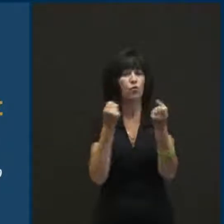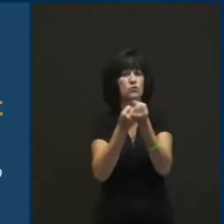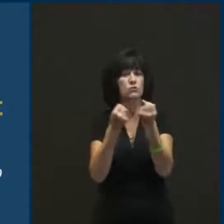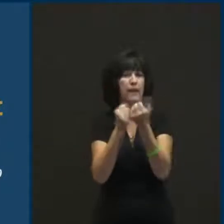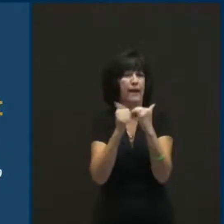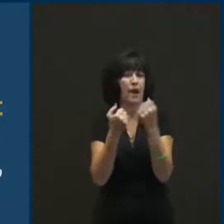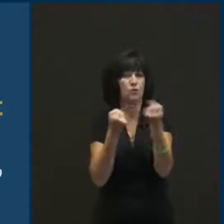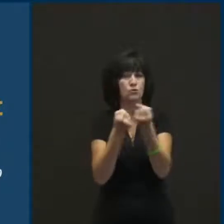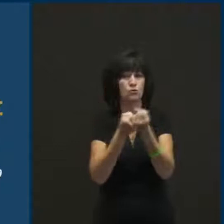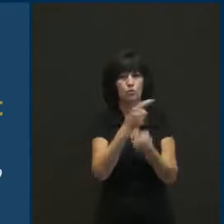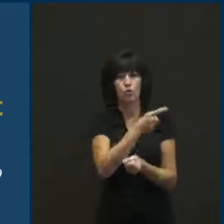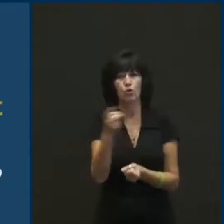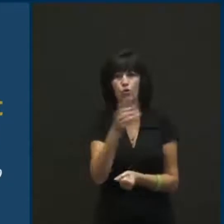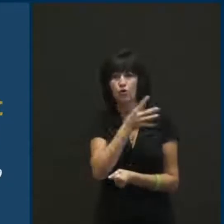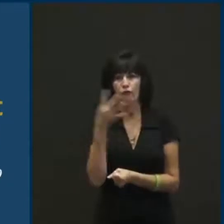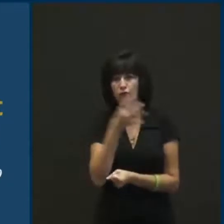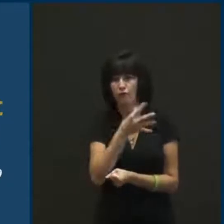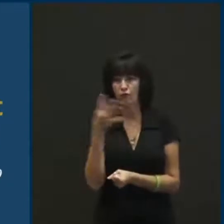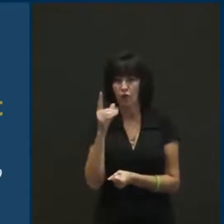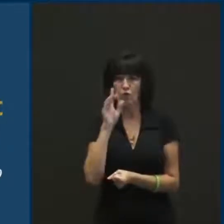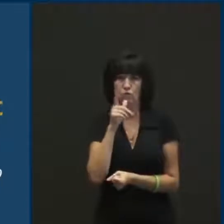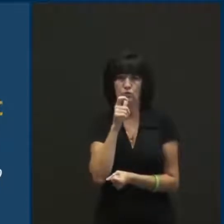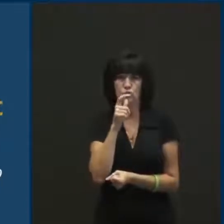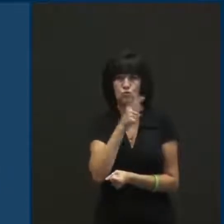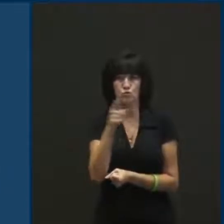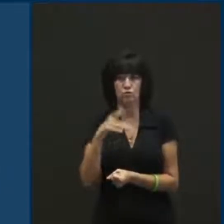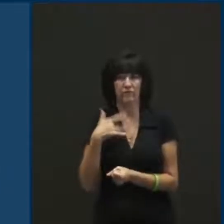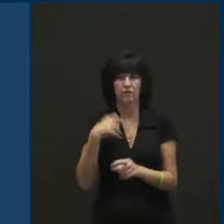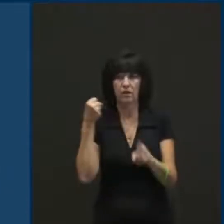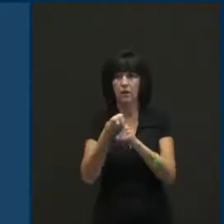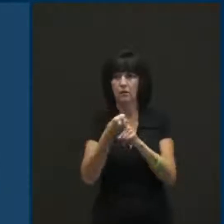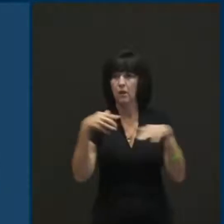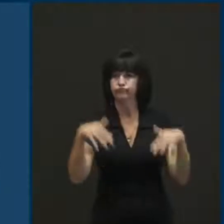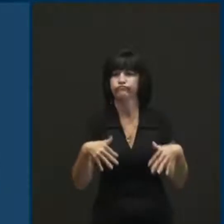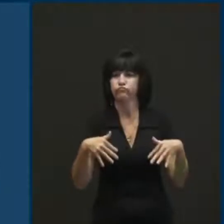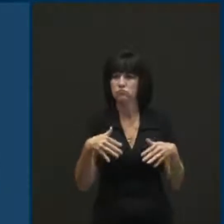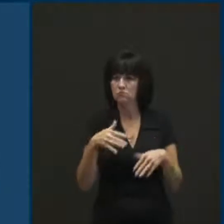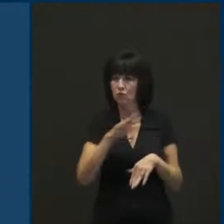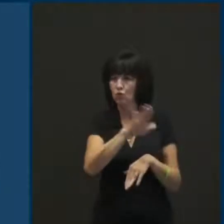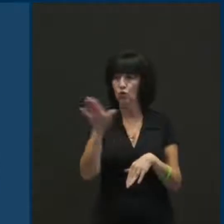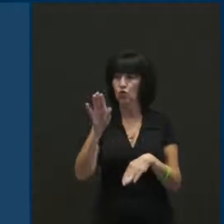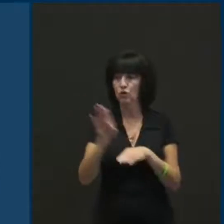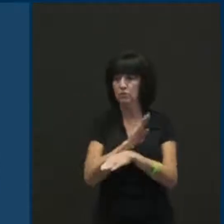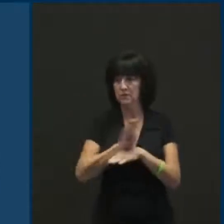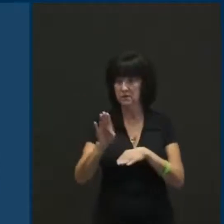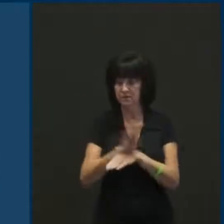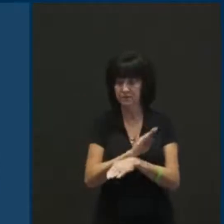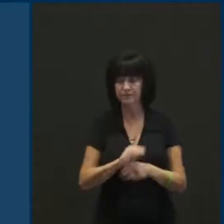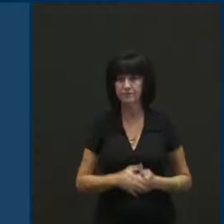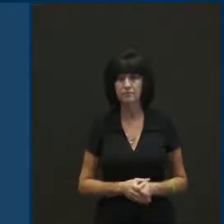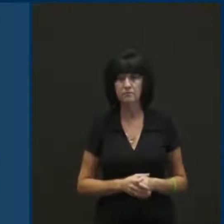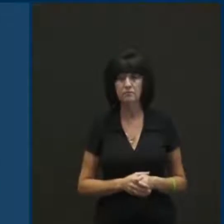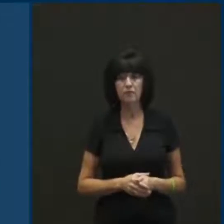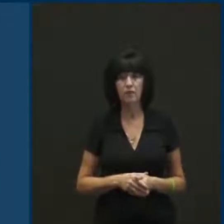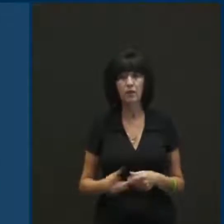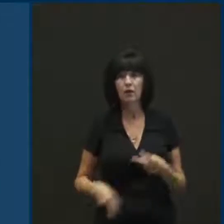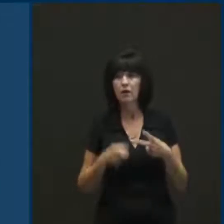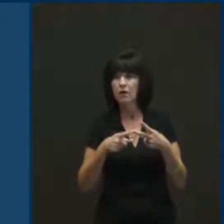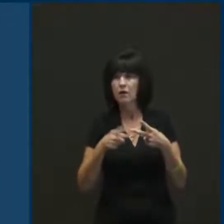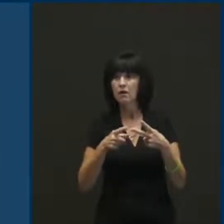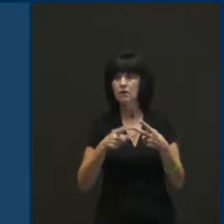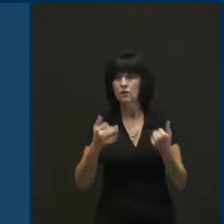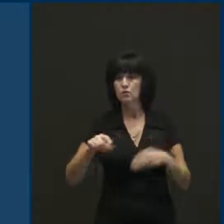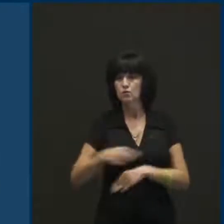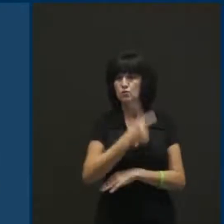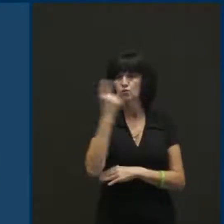and growers in Kent and Sussex County. We've also going to announce today, and Secretary McGarrick is here to talk